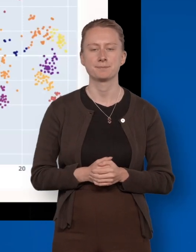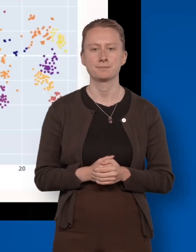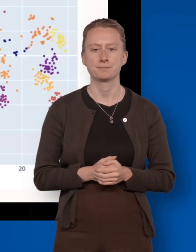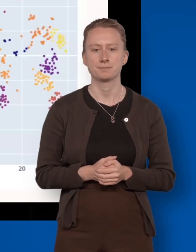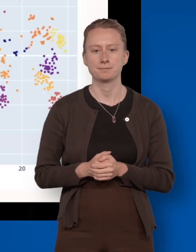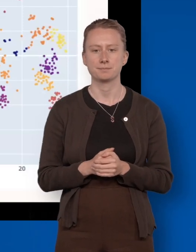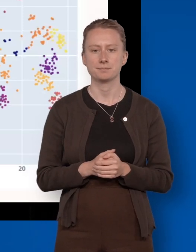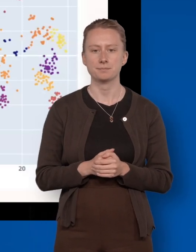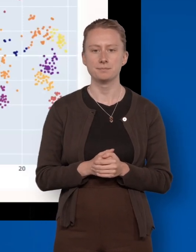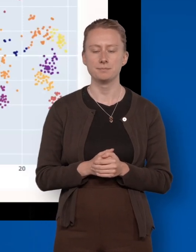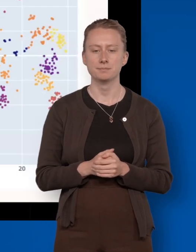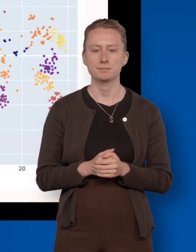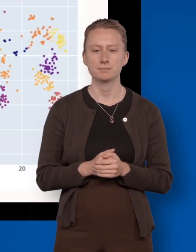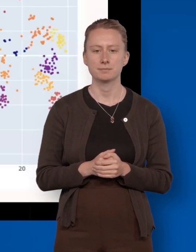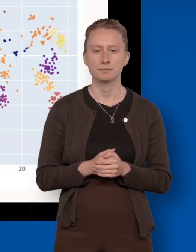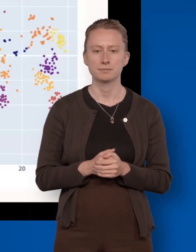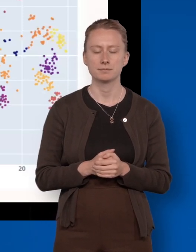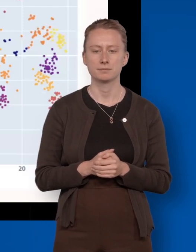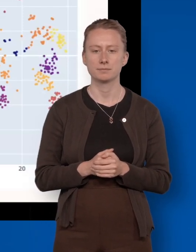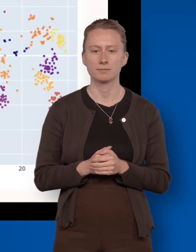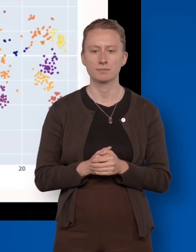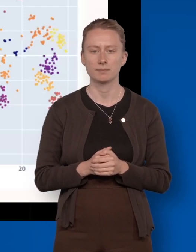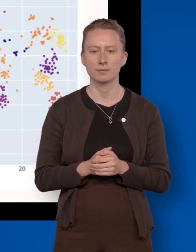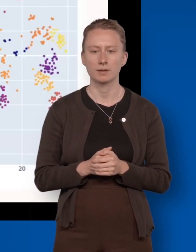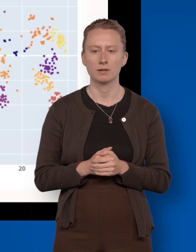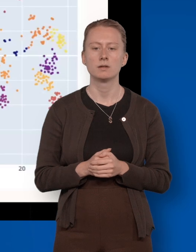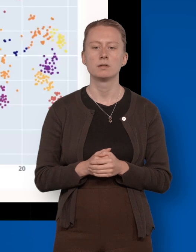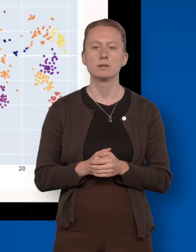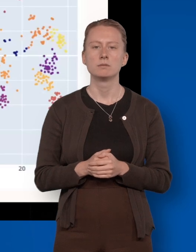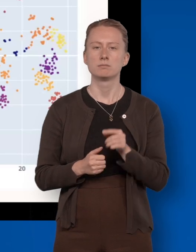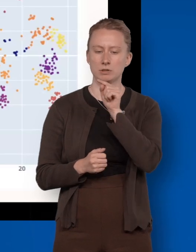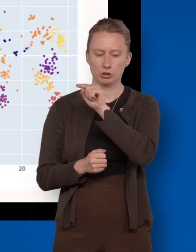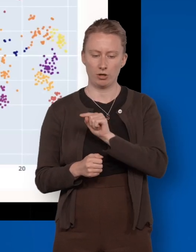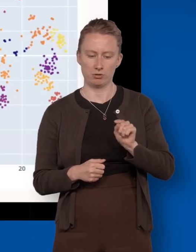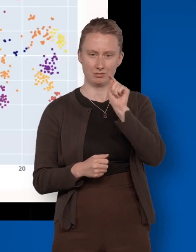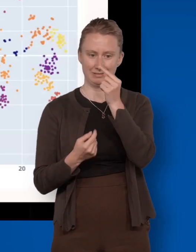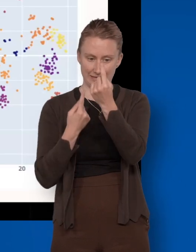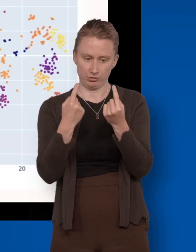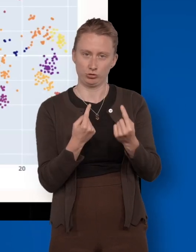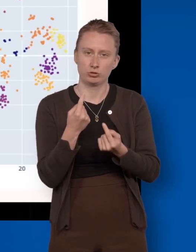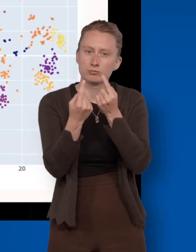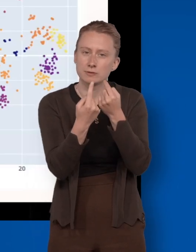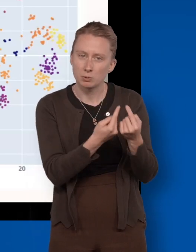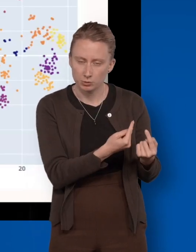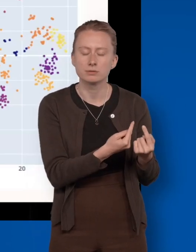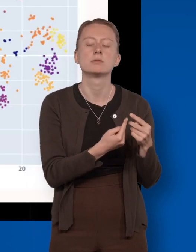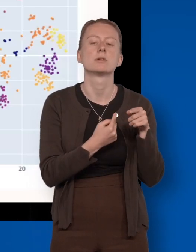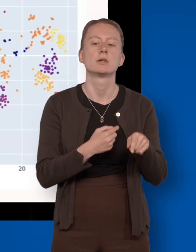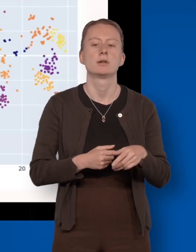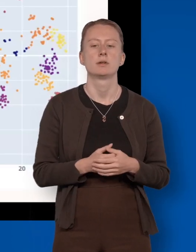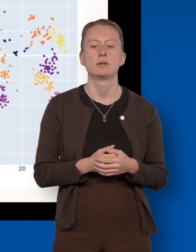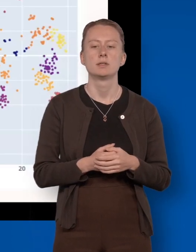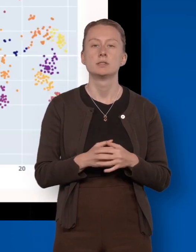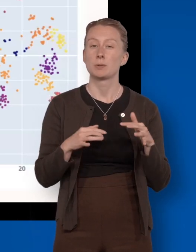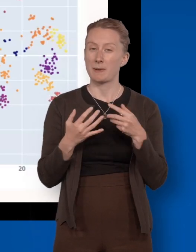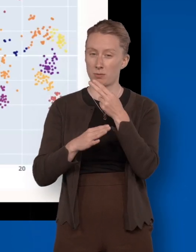So yeah, so each of these dots is a response, and the way you should look at this, and this